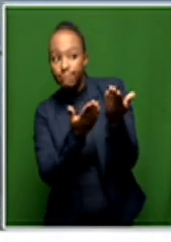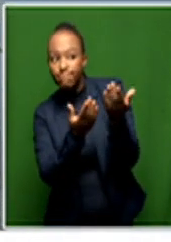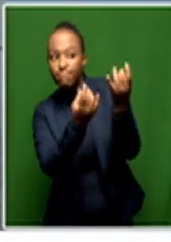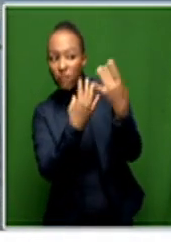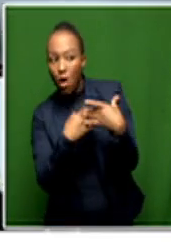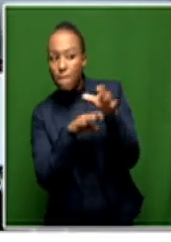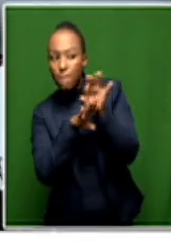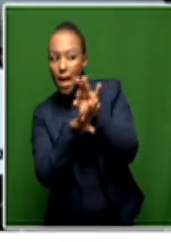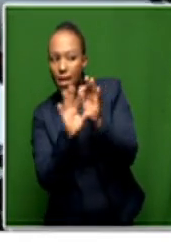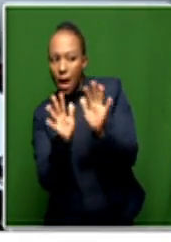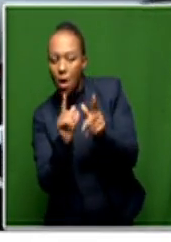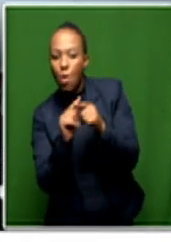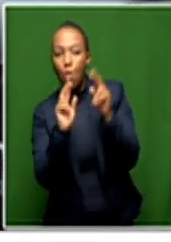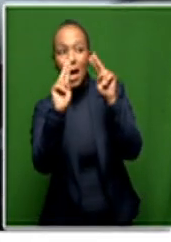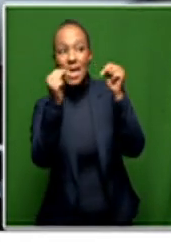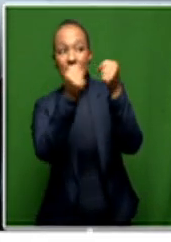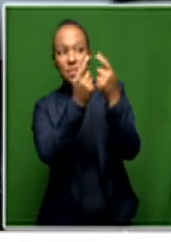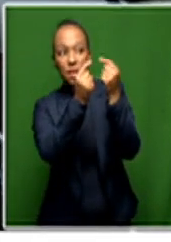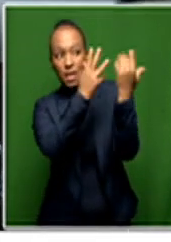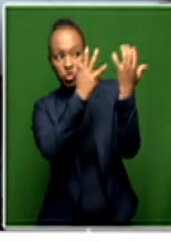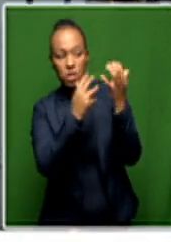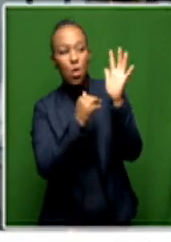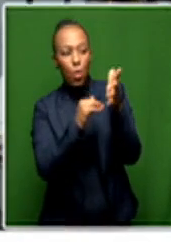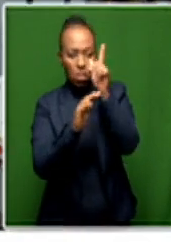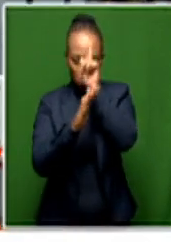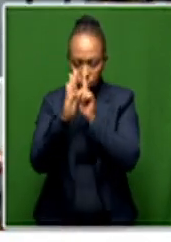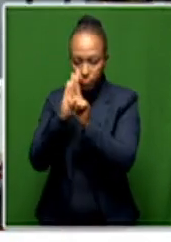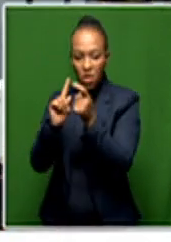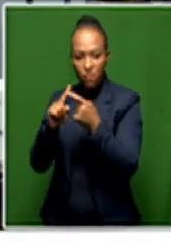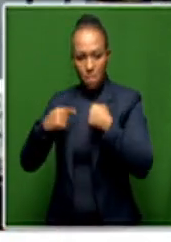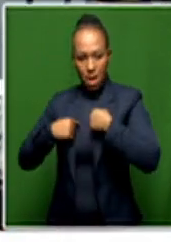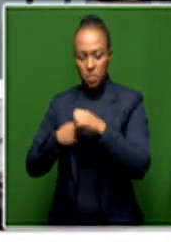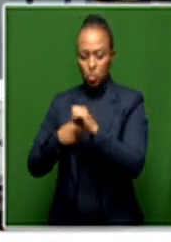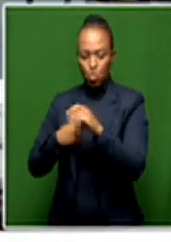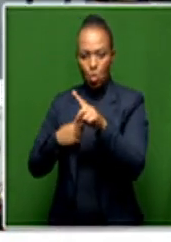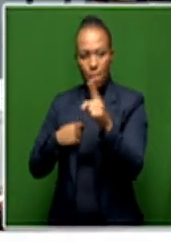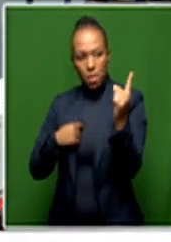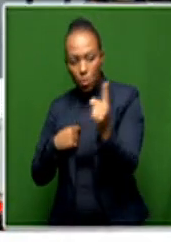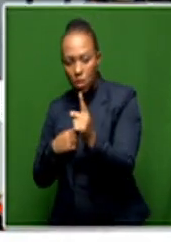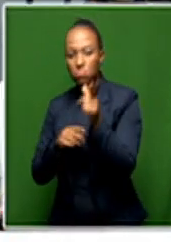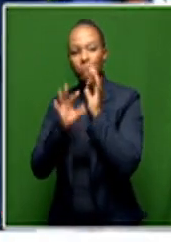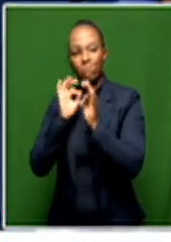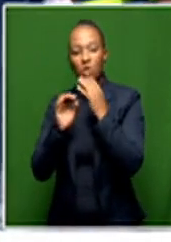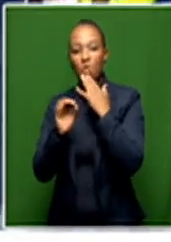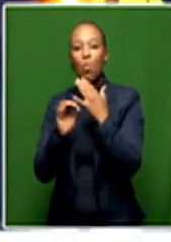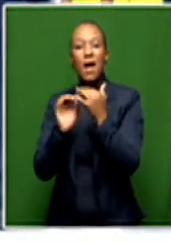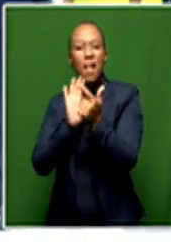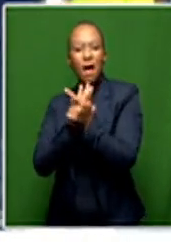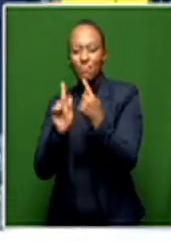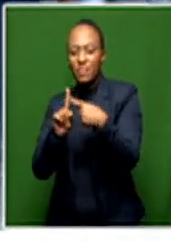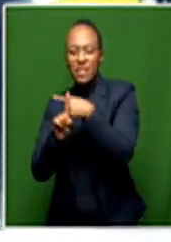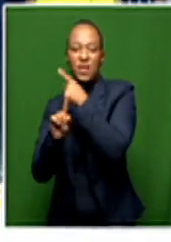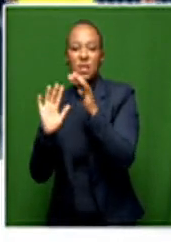action. And National Treasury should be appearing before us soon to explain how they are handling the request for deviation as well, which has